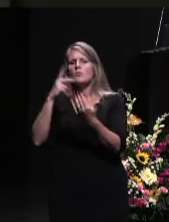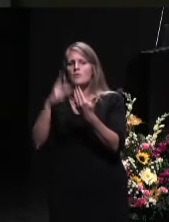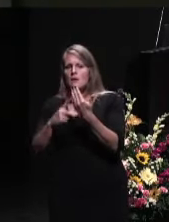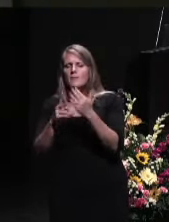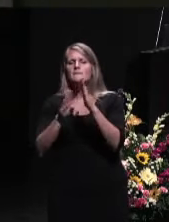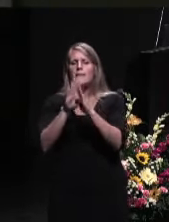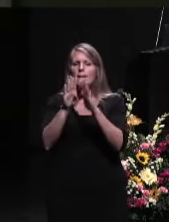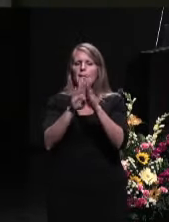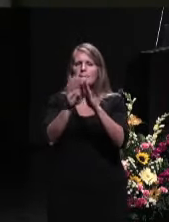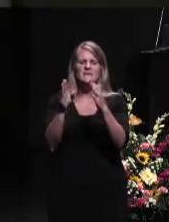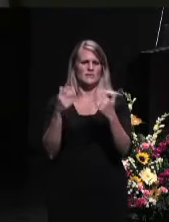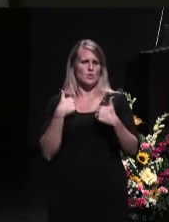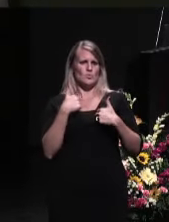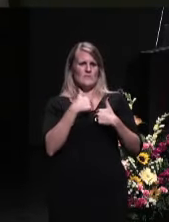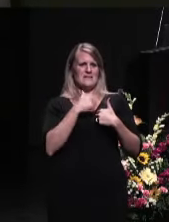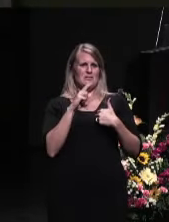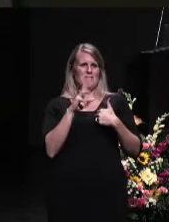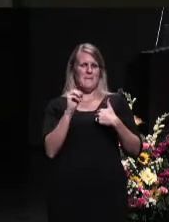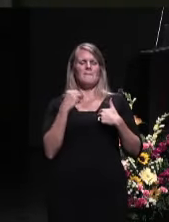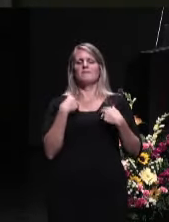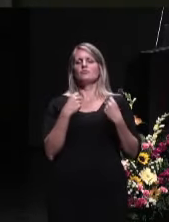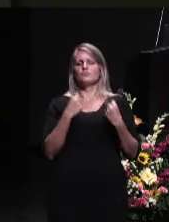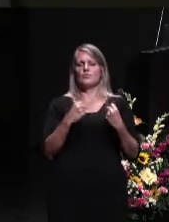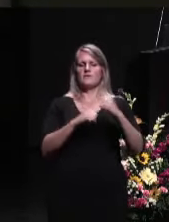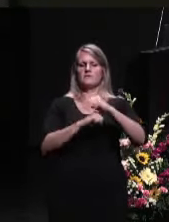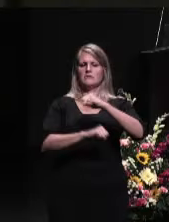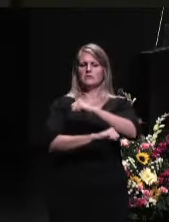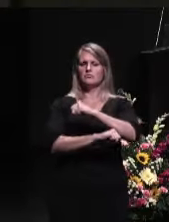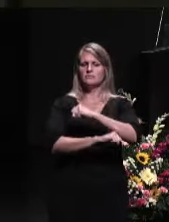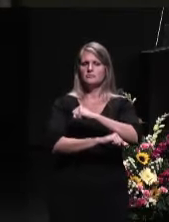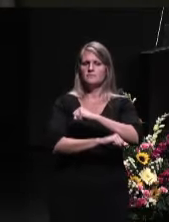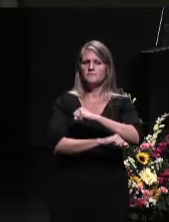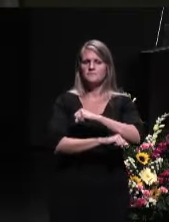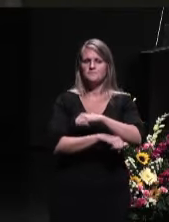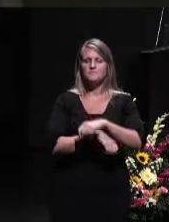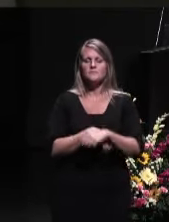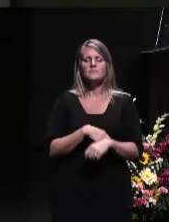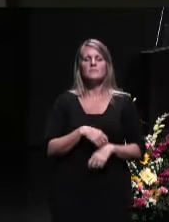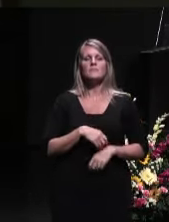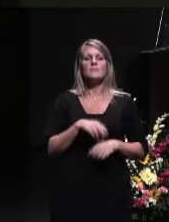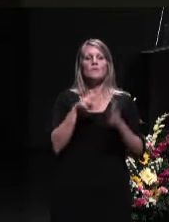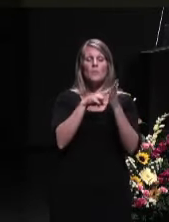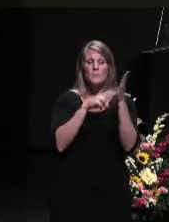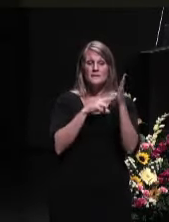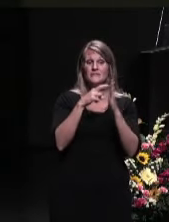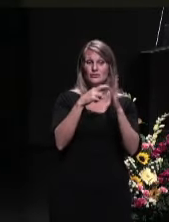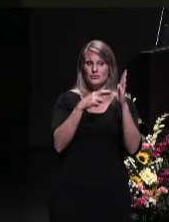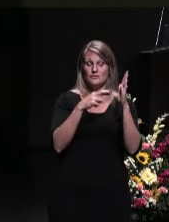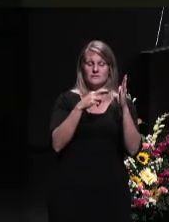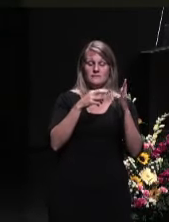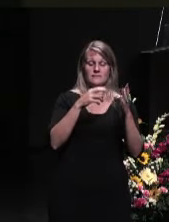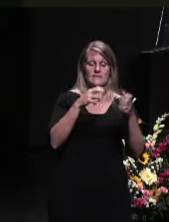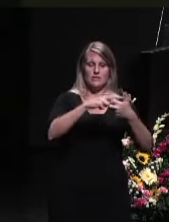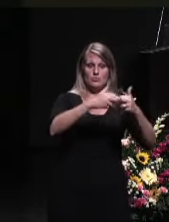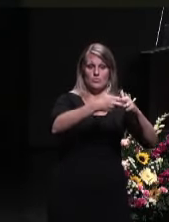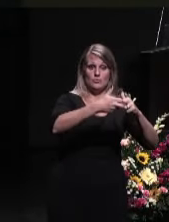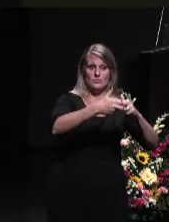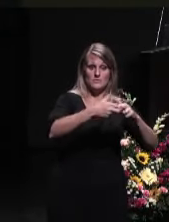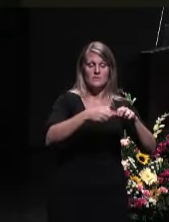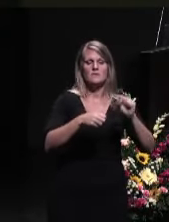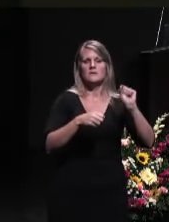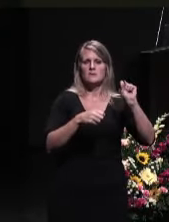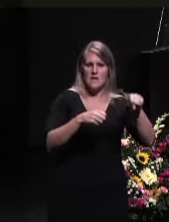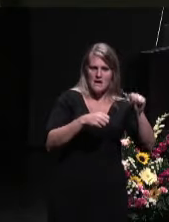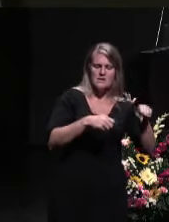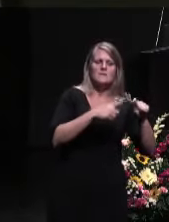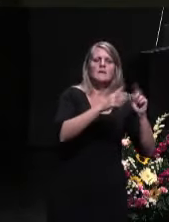very, very strong promise around. In terms of additional enrollment issues, I'm going to shift gears a little bit and talk about the issue